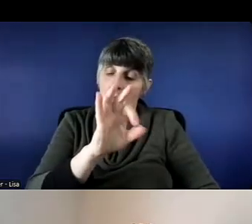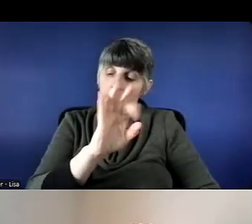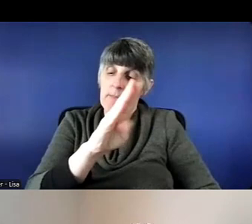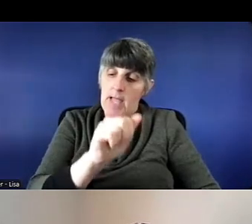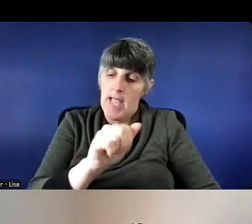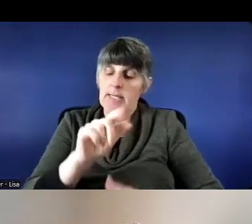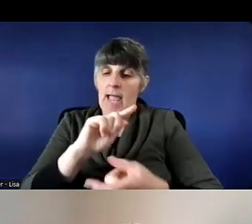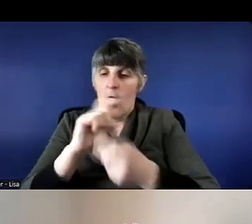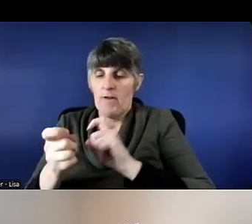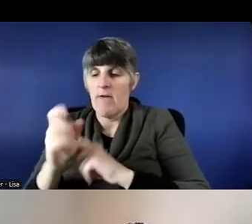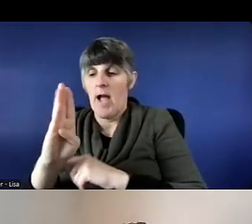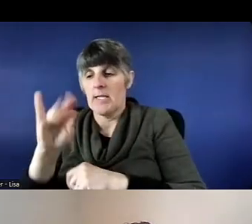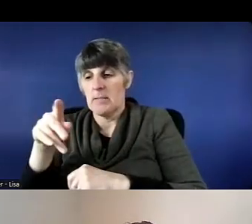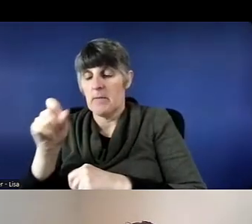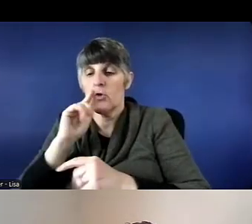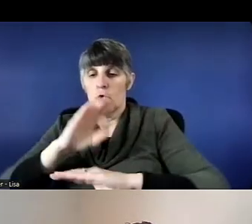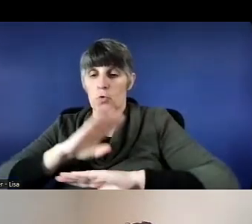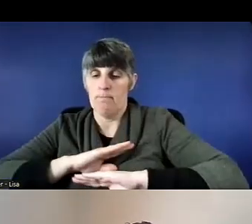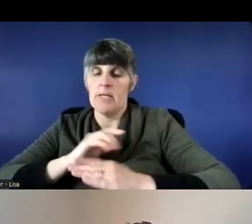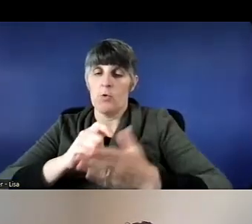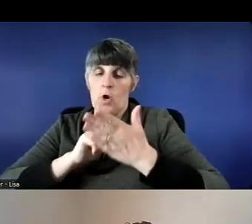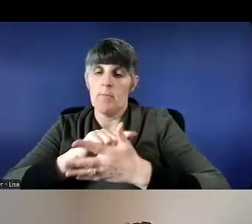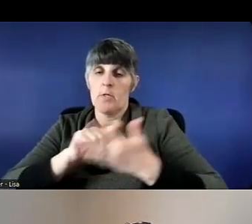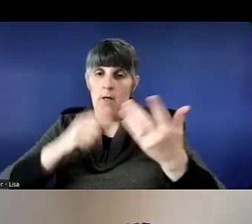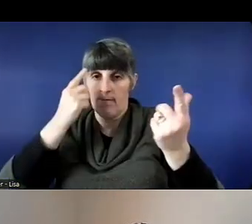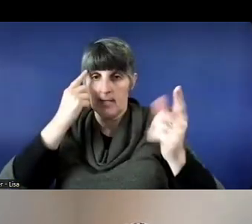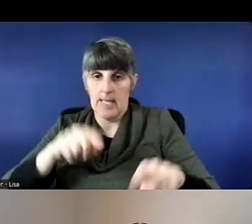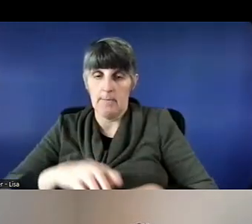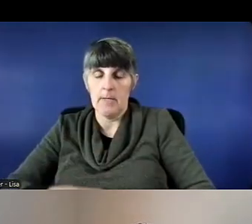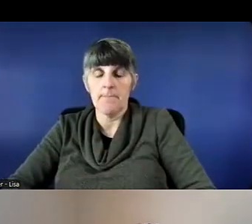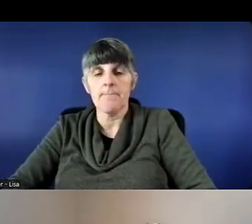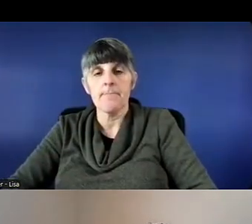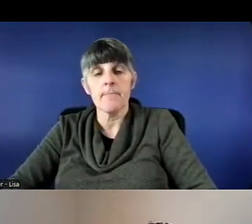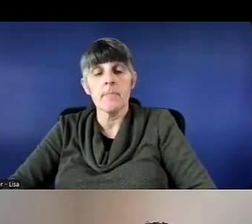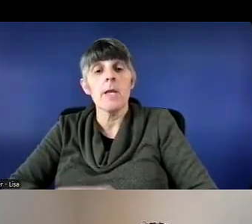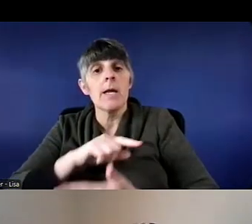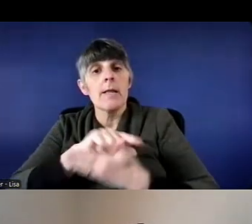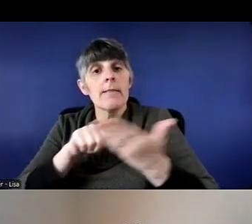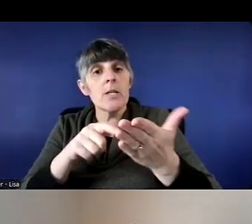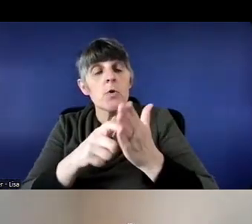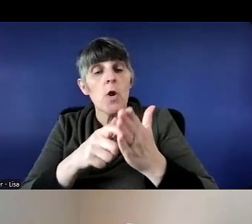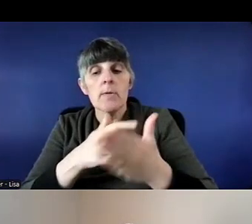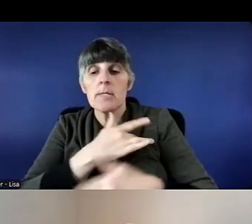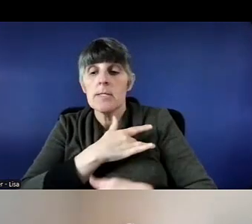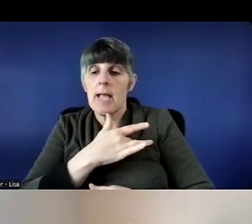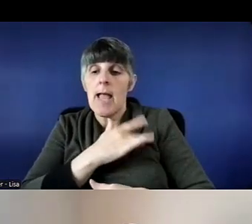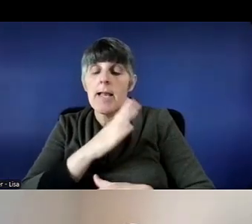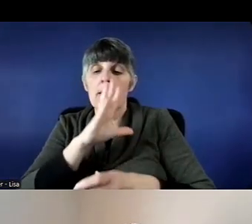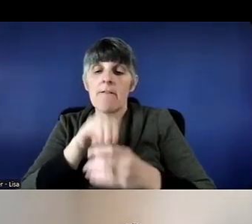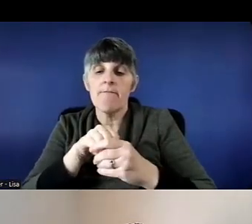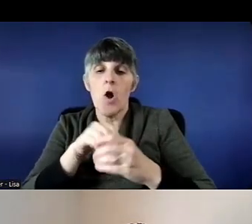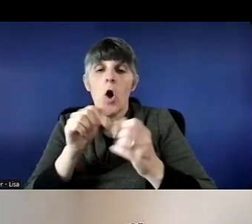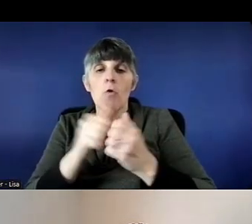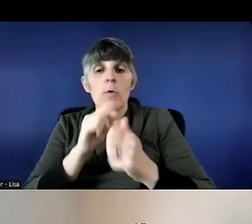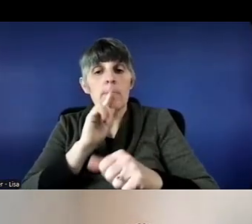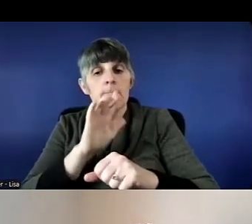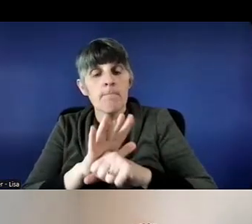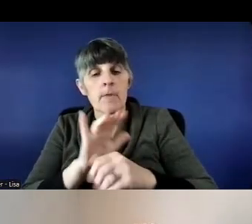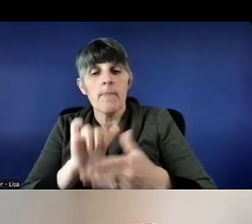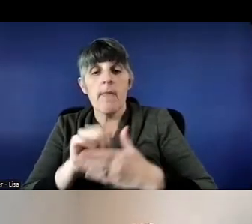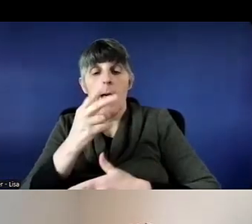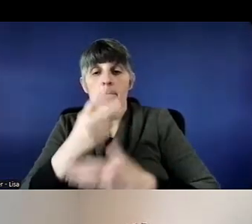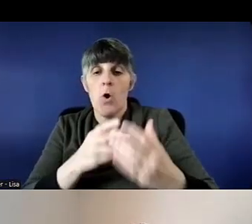to meet the requirements of the settlement agreement. These requirements primarily revolved around ensuring that